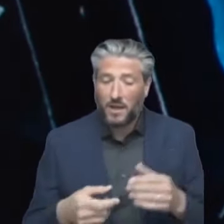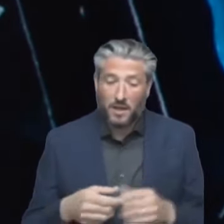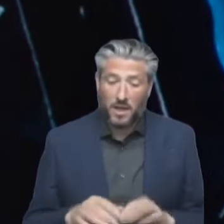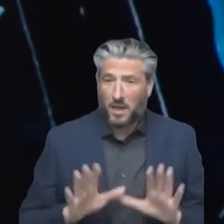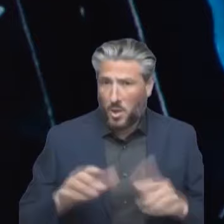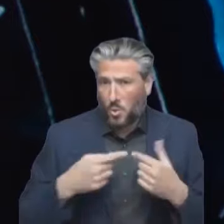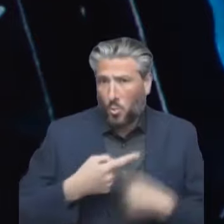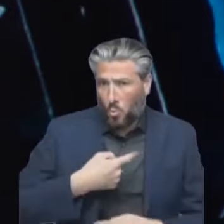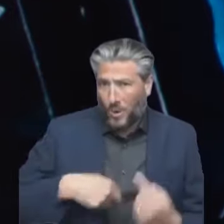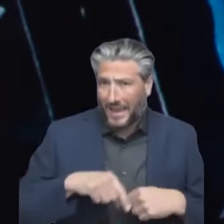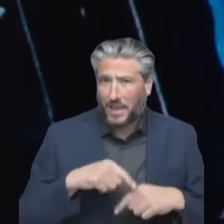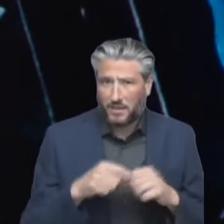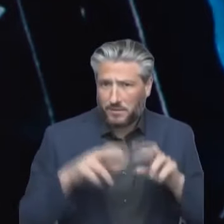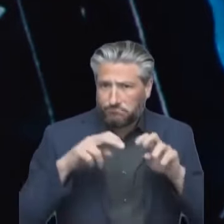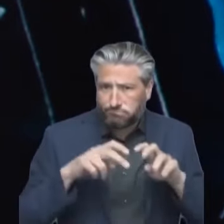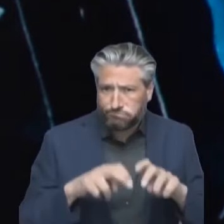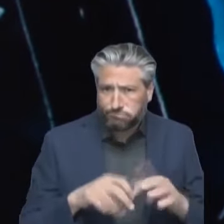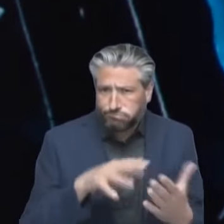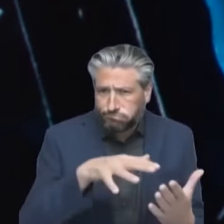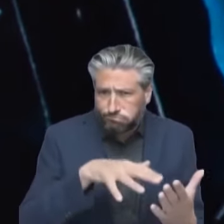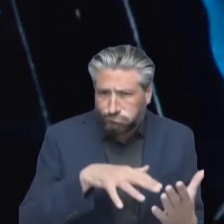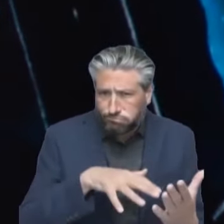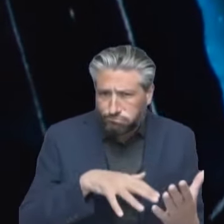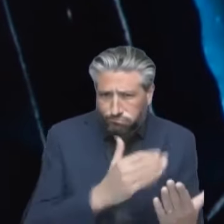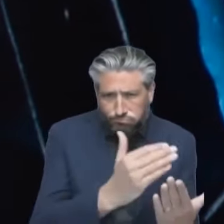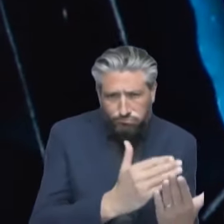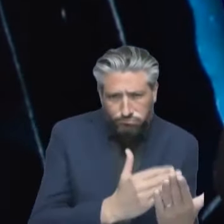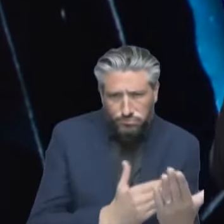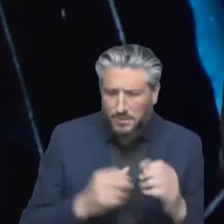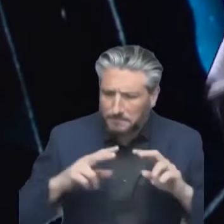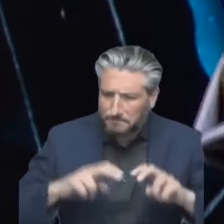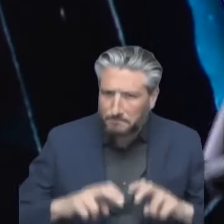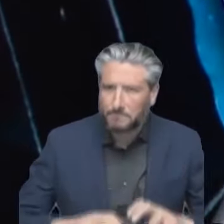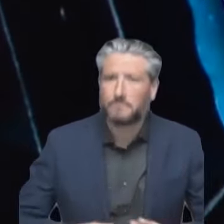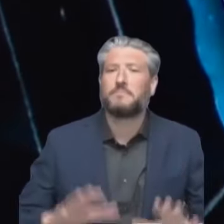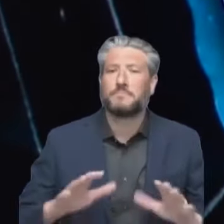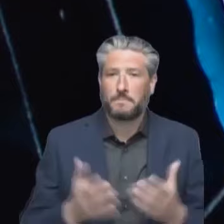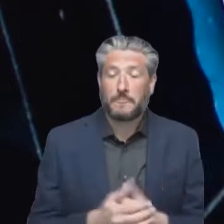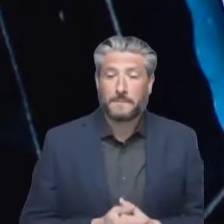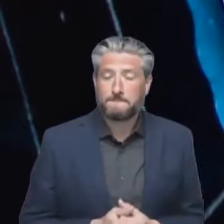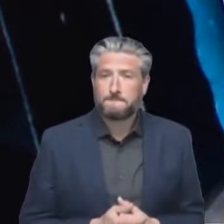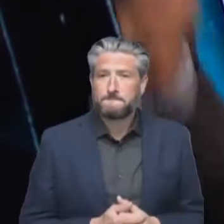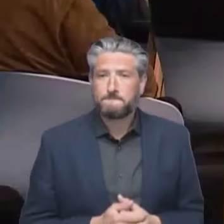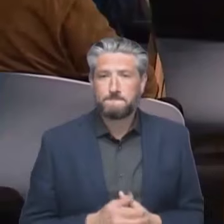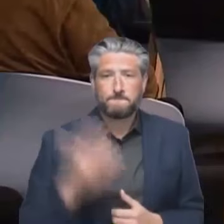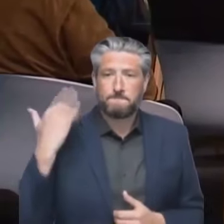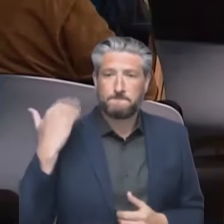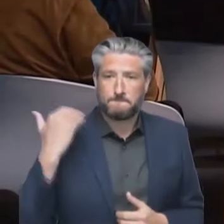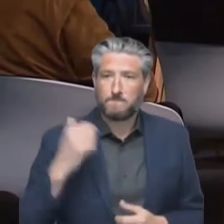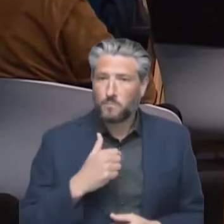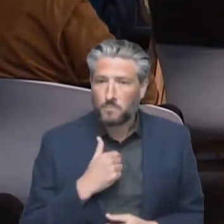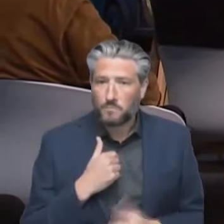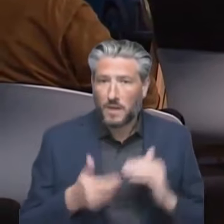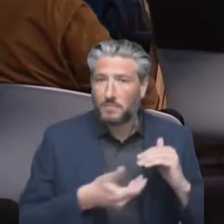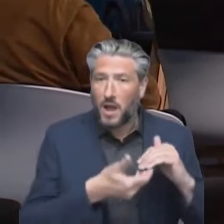Since 27th May 2020, when you may remember that we announced the new impetus given to the Alliance, we have gone a